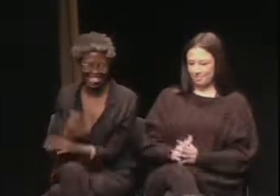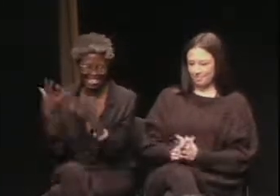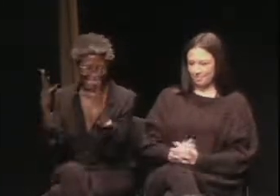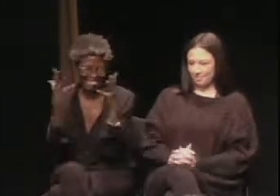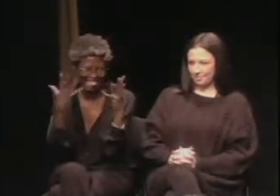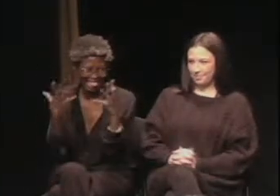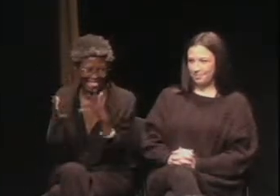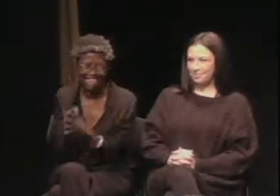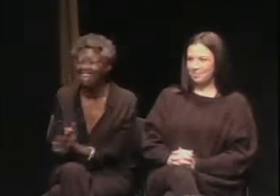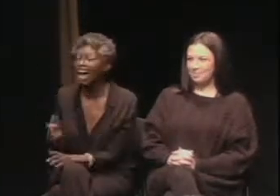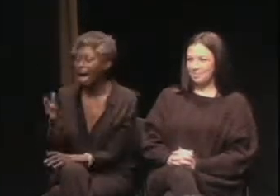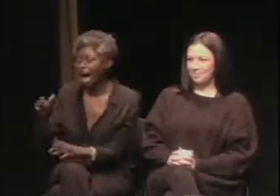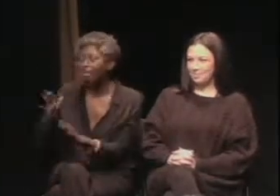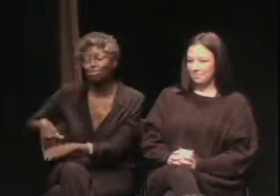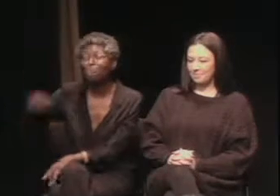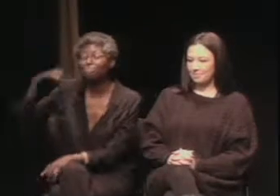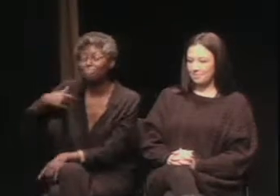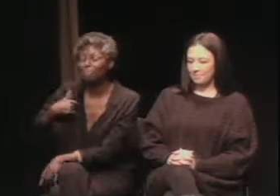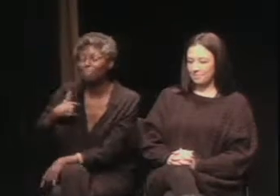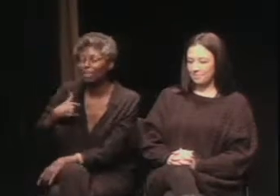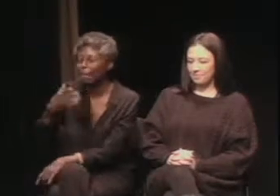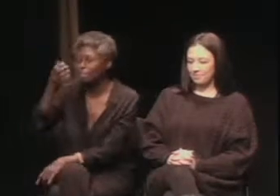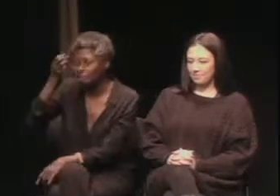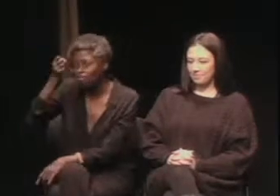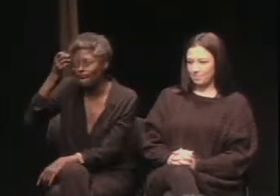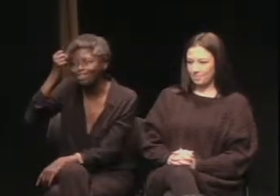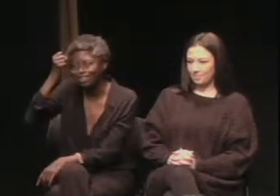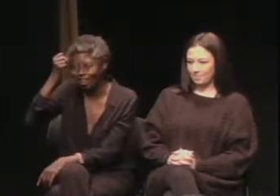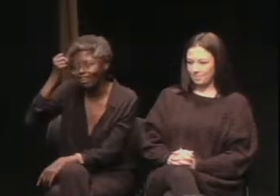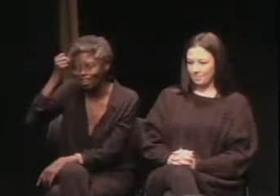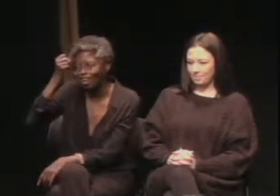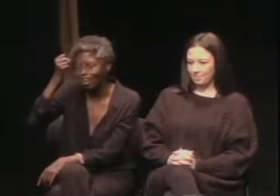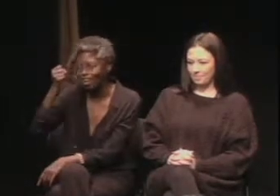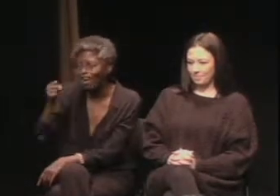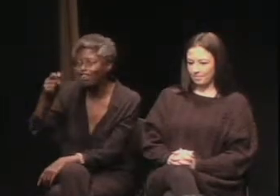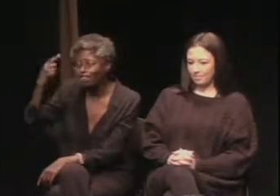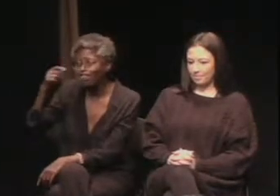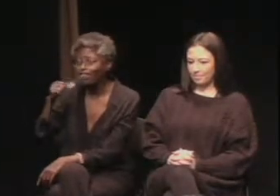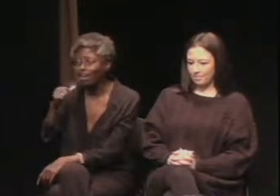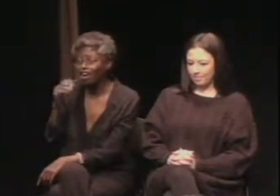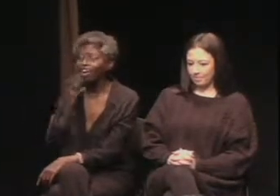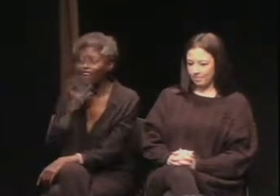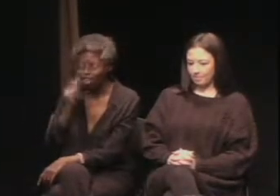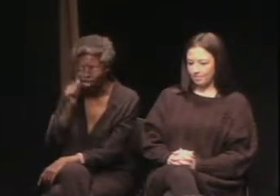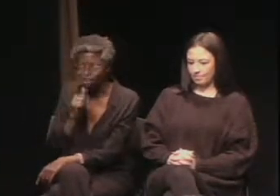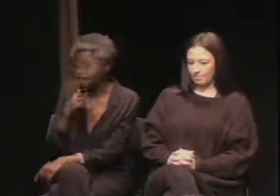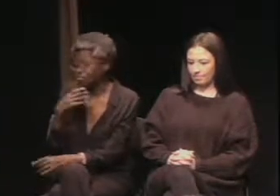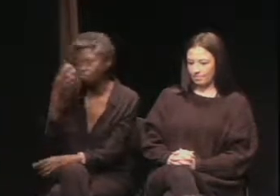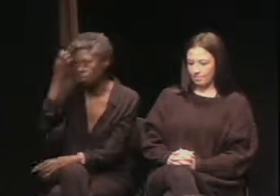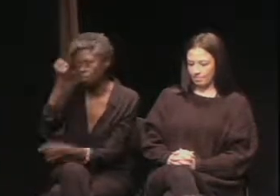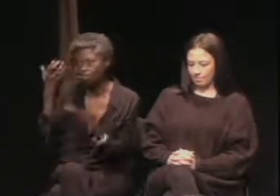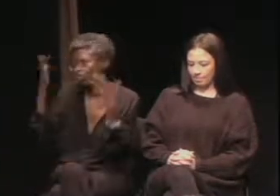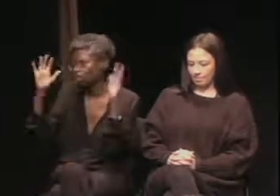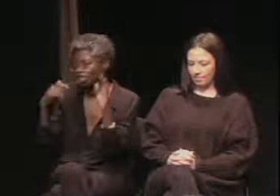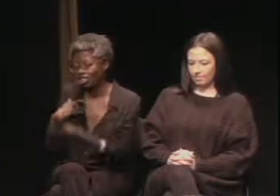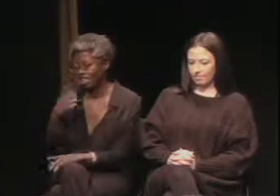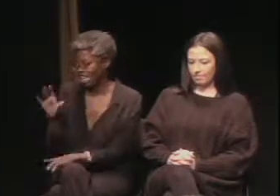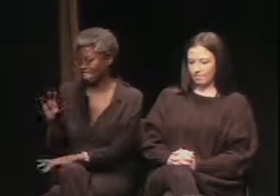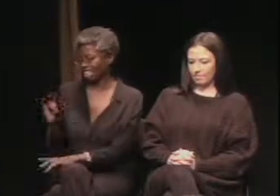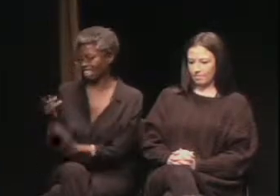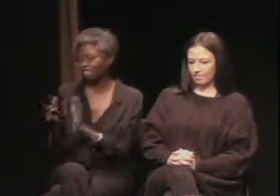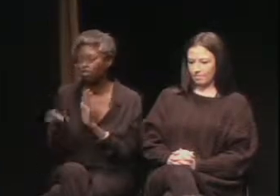So I grew up memorizing For Colored Girls. I had it memorized. I was like in the seventh grade,